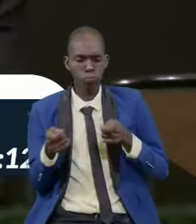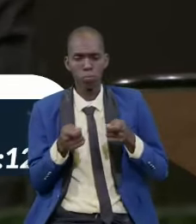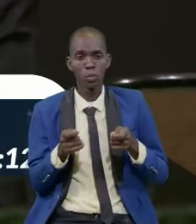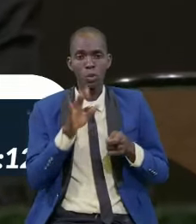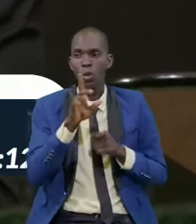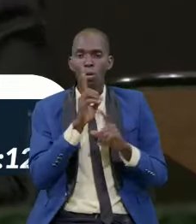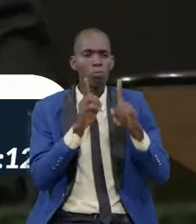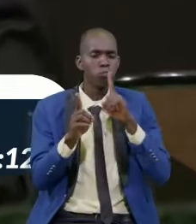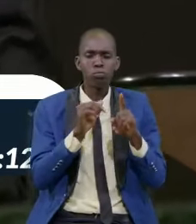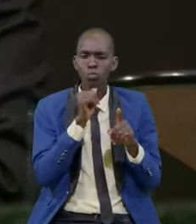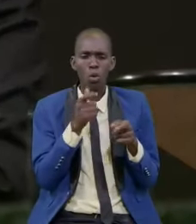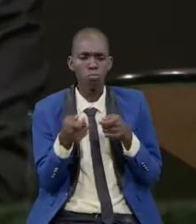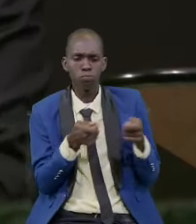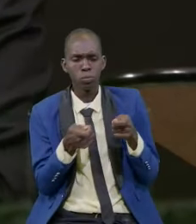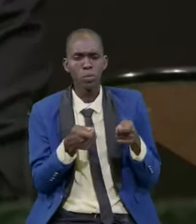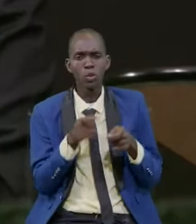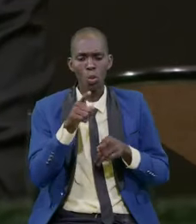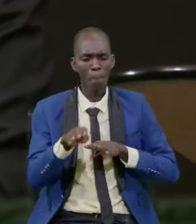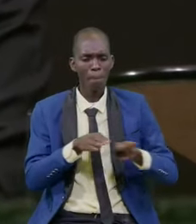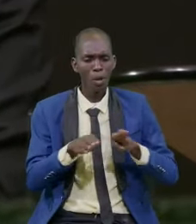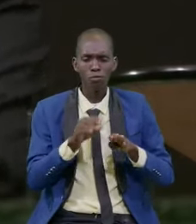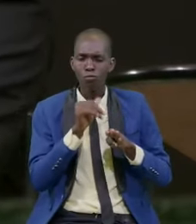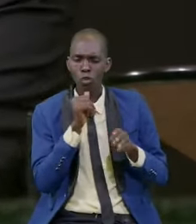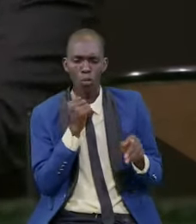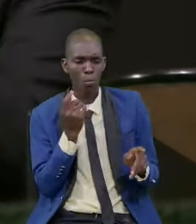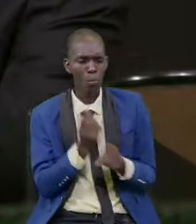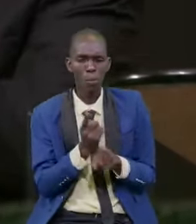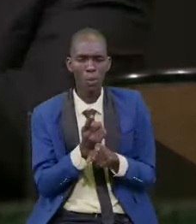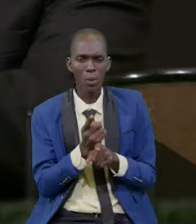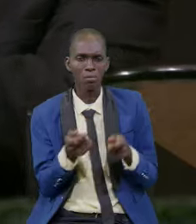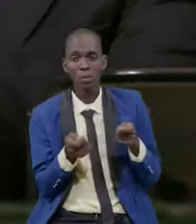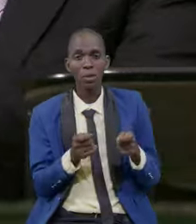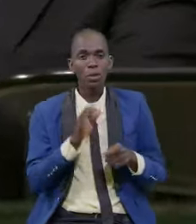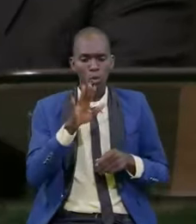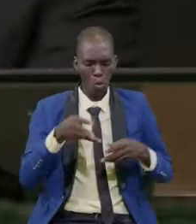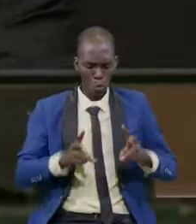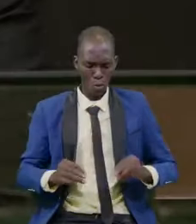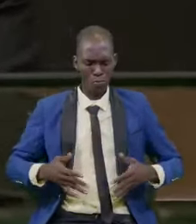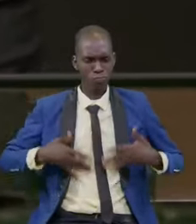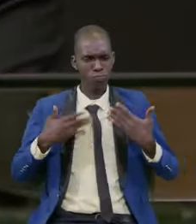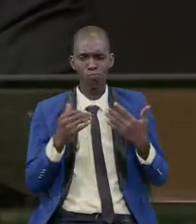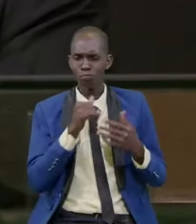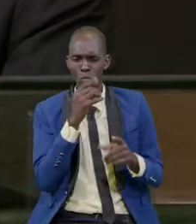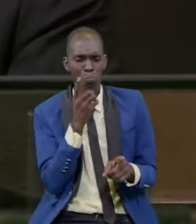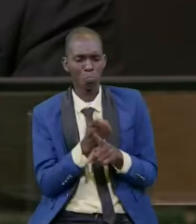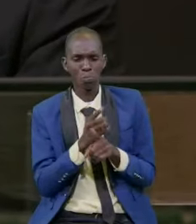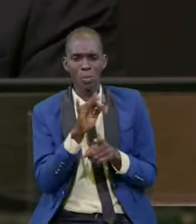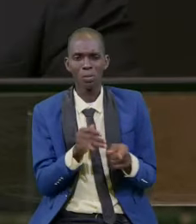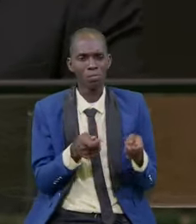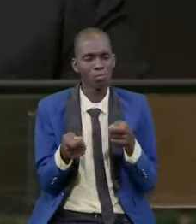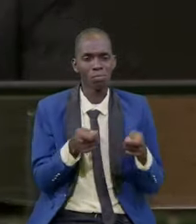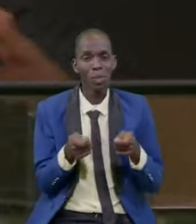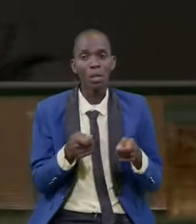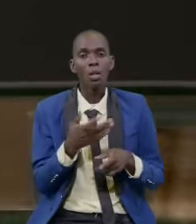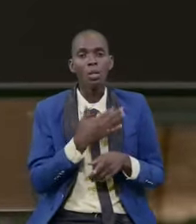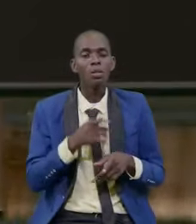not under control, your behavior not under control, your comportment, your conduct not under control,